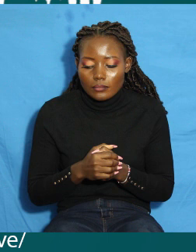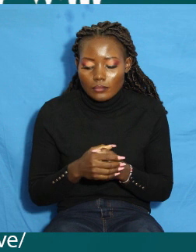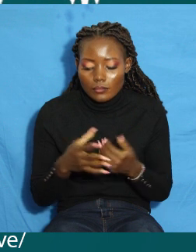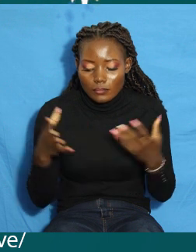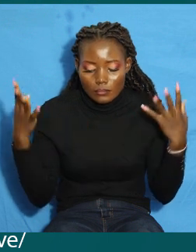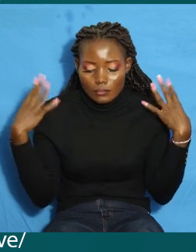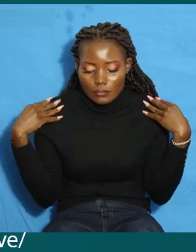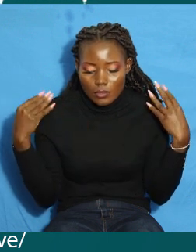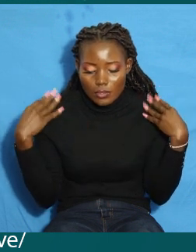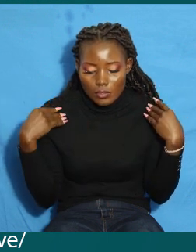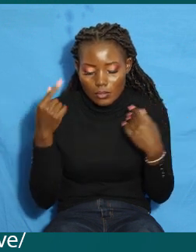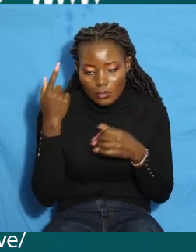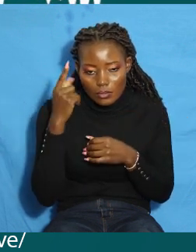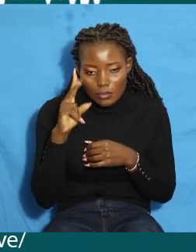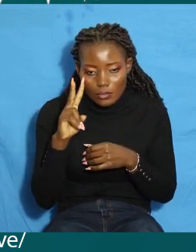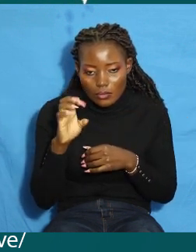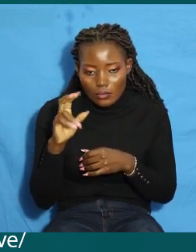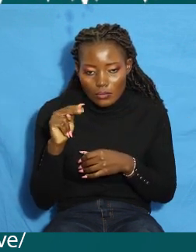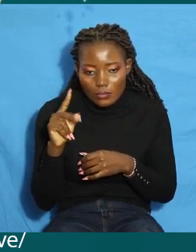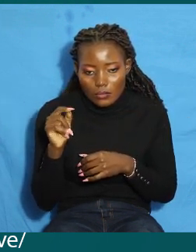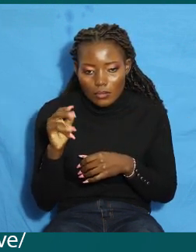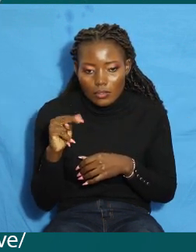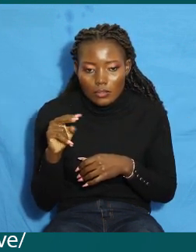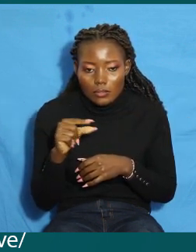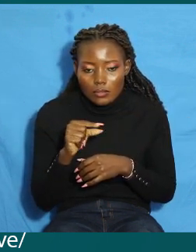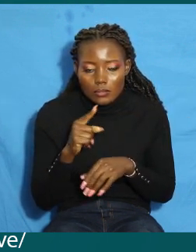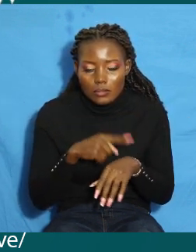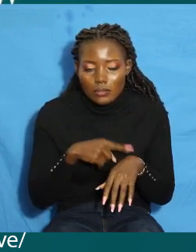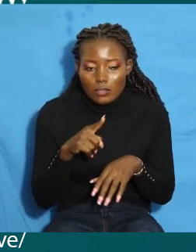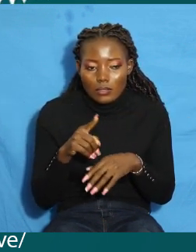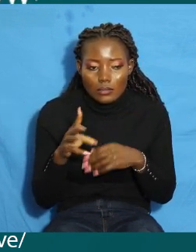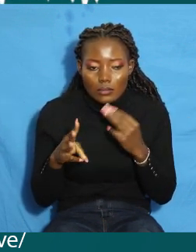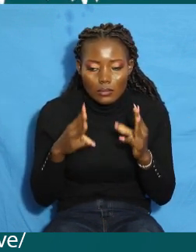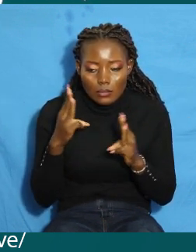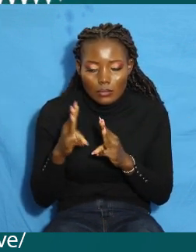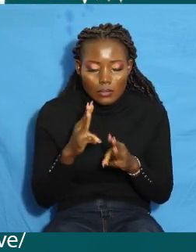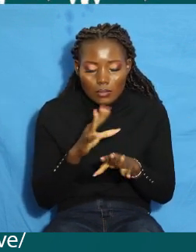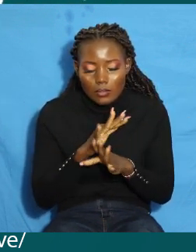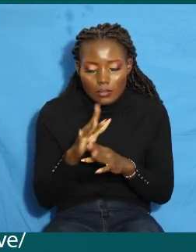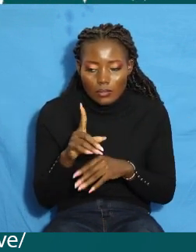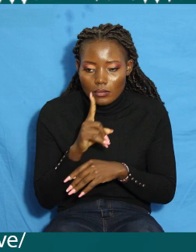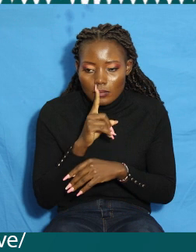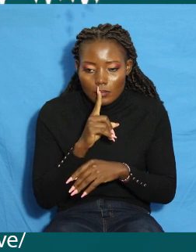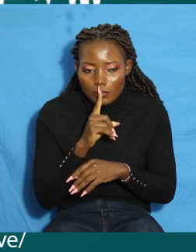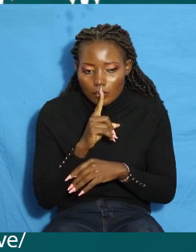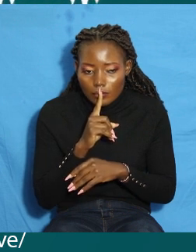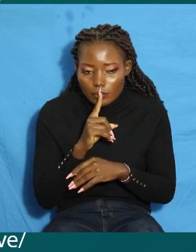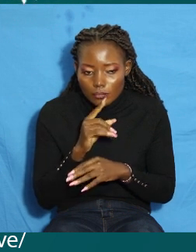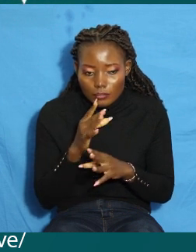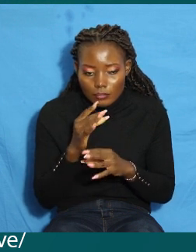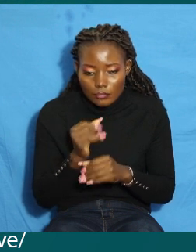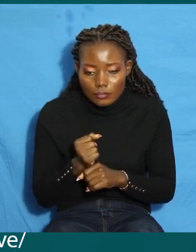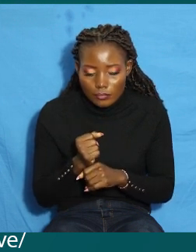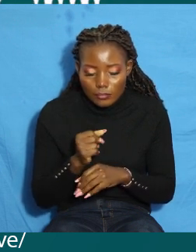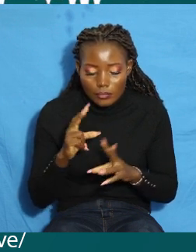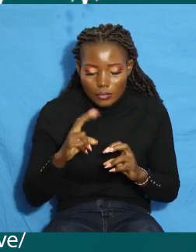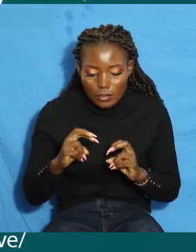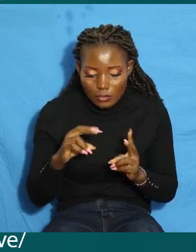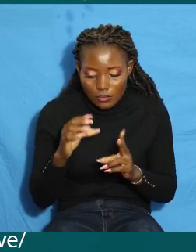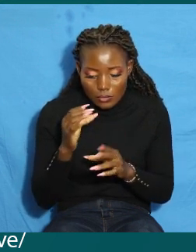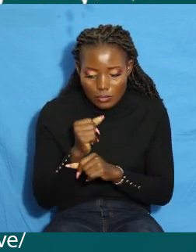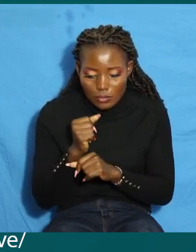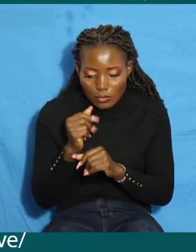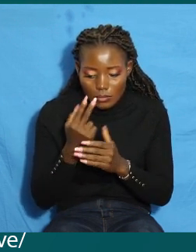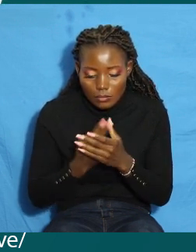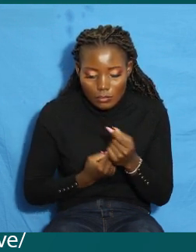practice of venting when you are overwhelmed. Don't keep to yourself. Get a trusted person or a trusted